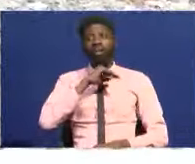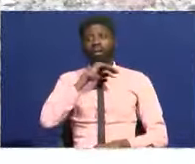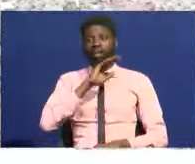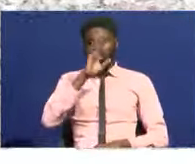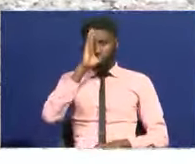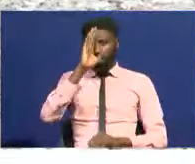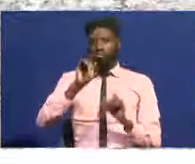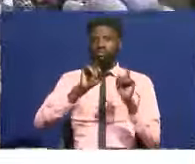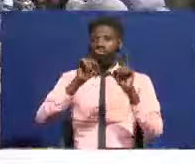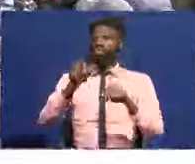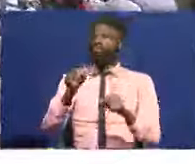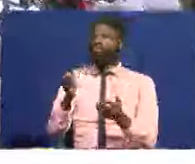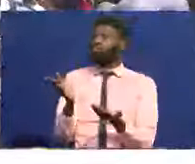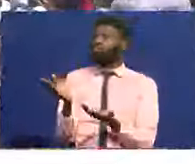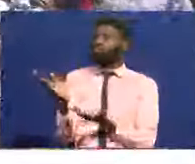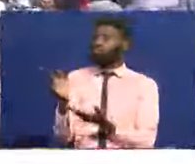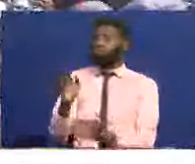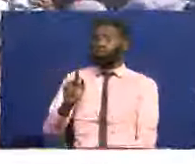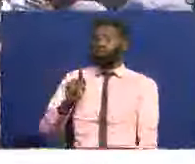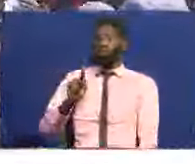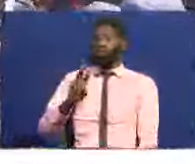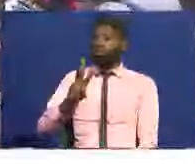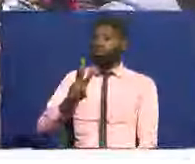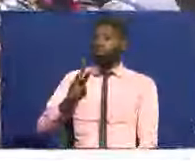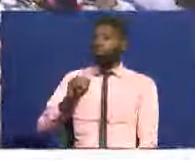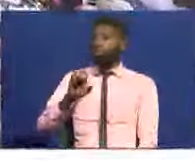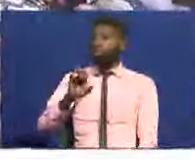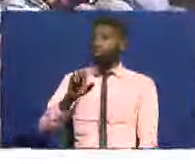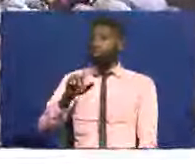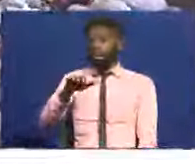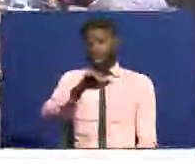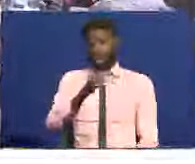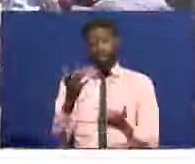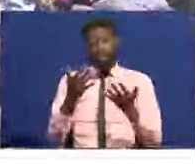site in Mukuru Kwanjenga slums where bodies were retrieved.